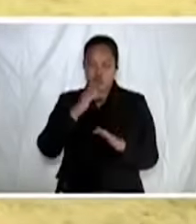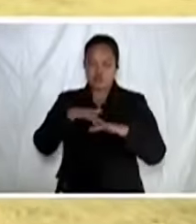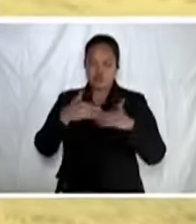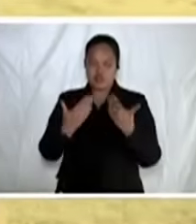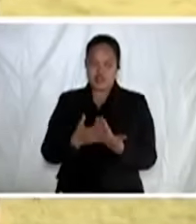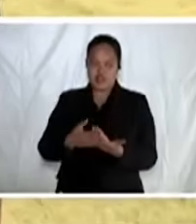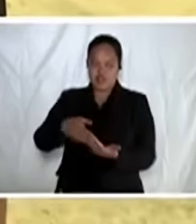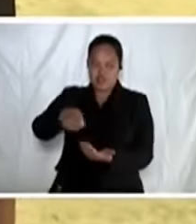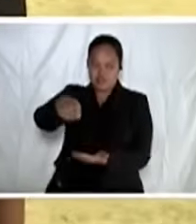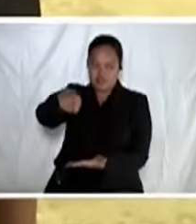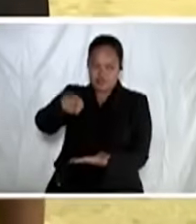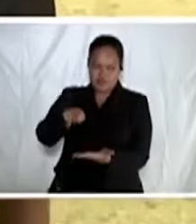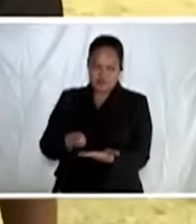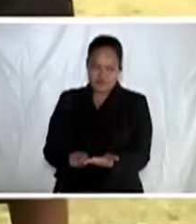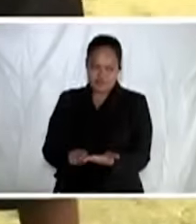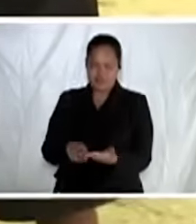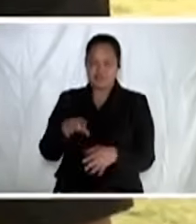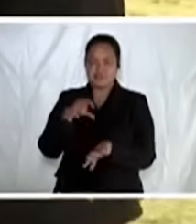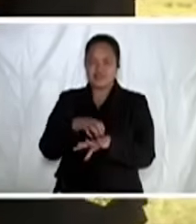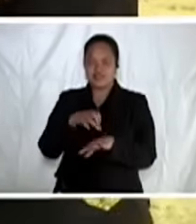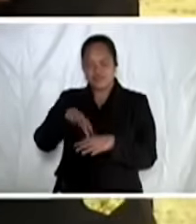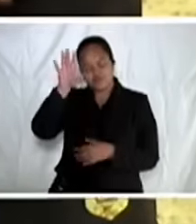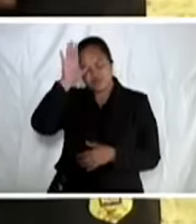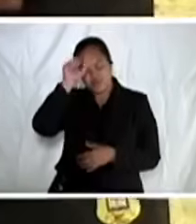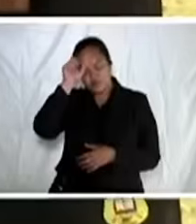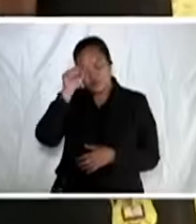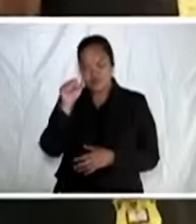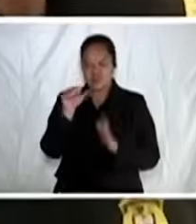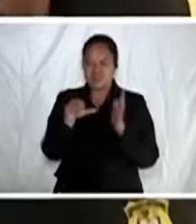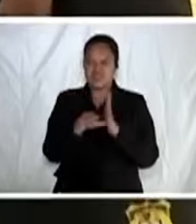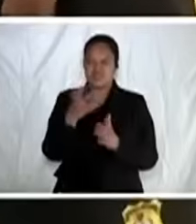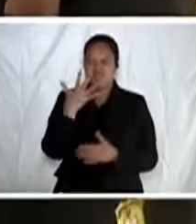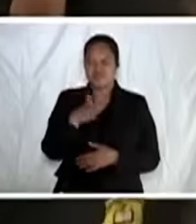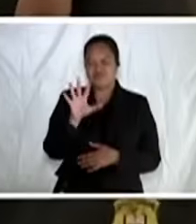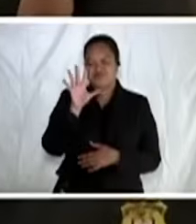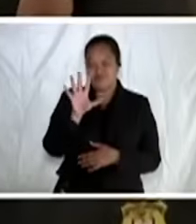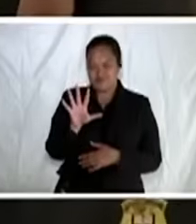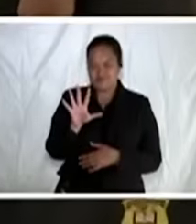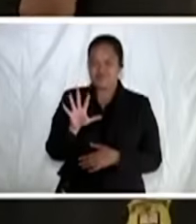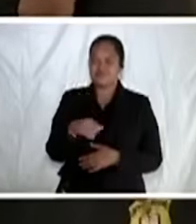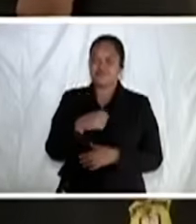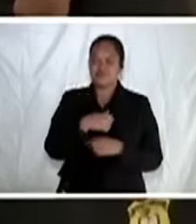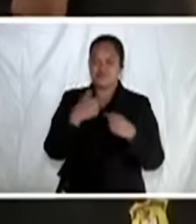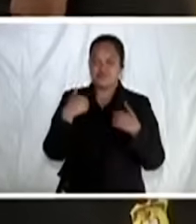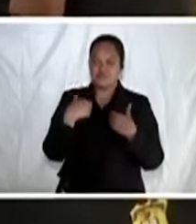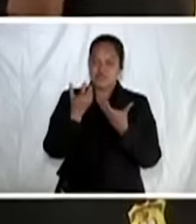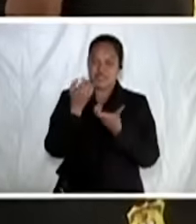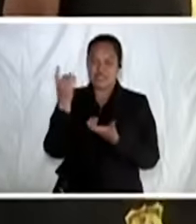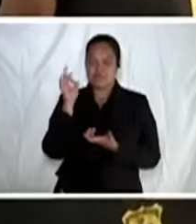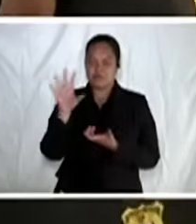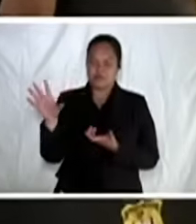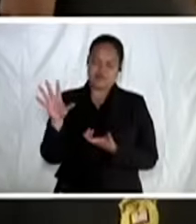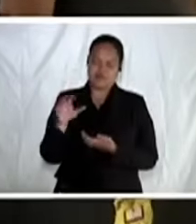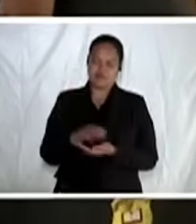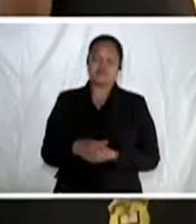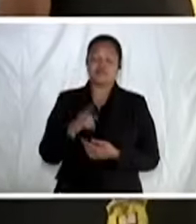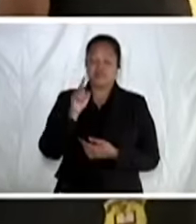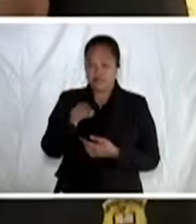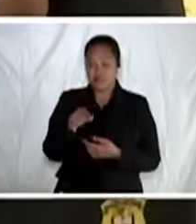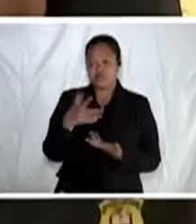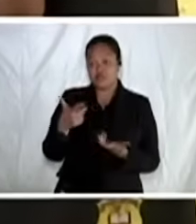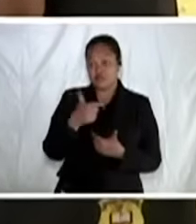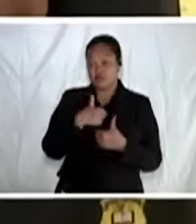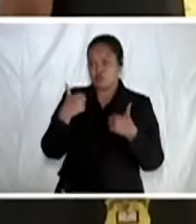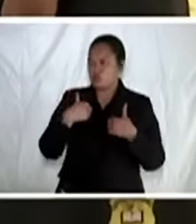keke ena na kena wana ni mitiko na mbaki 5 kalima ni nonda tungalala ngwendo na tikina enda nanda